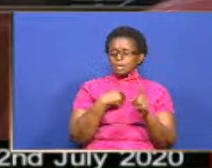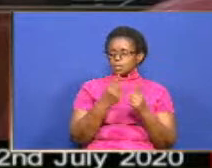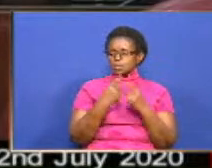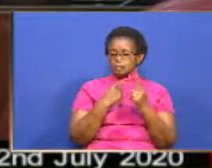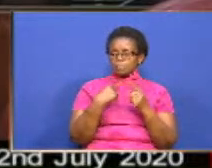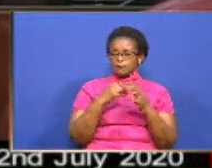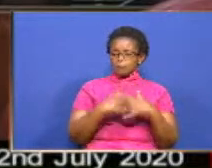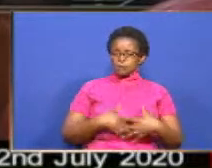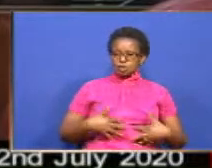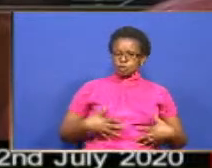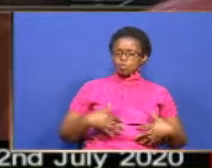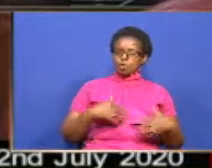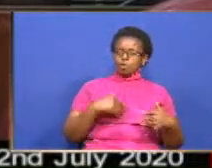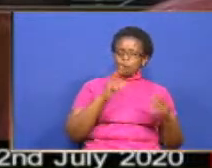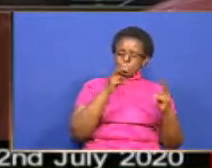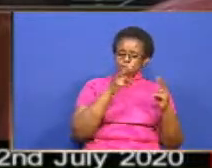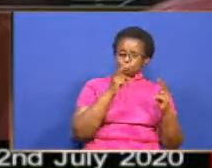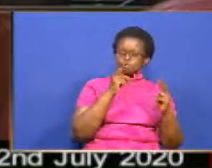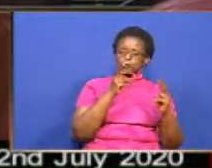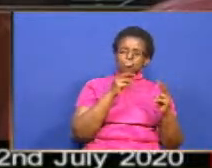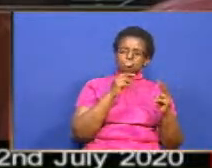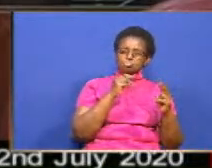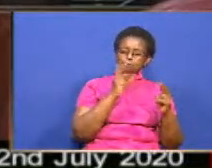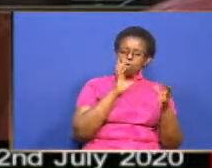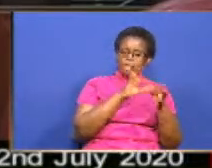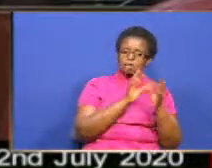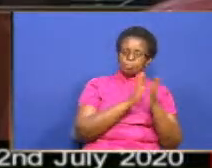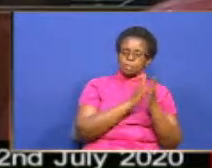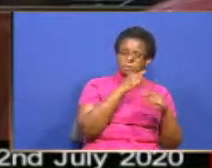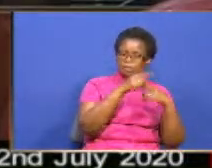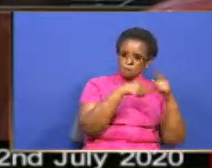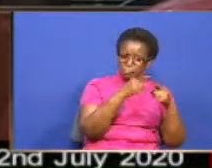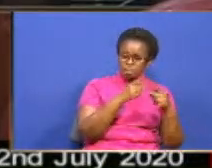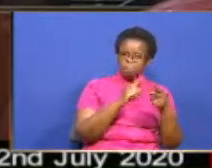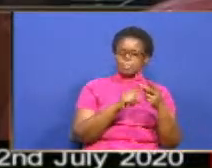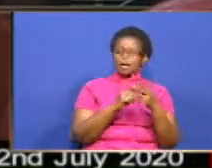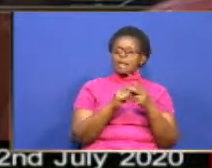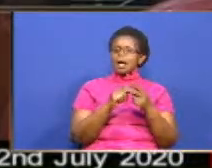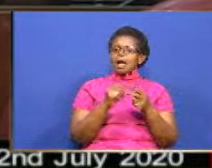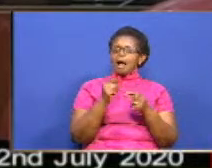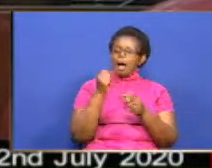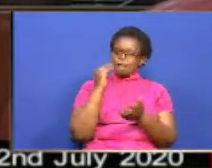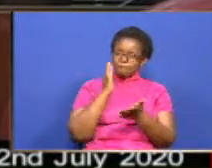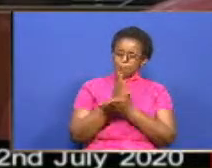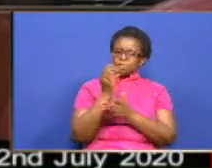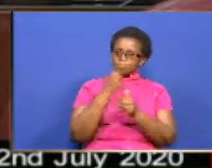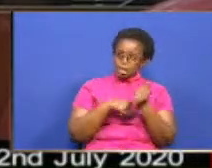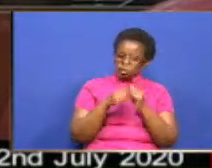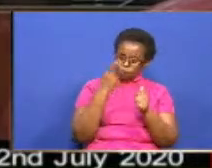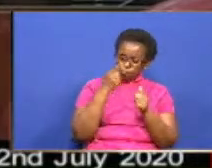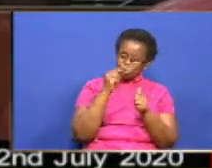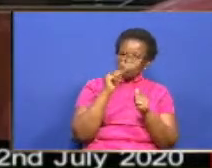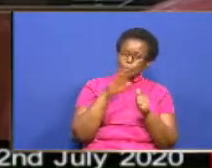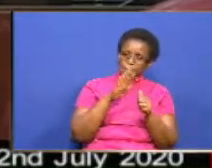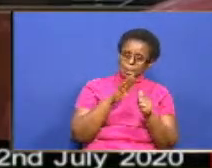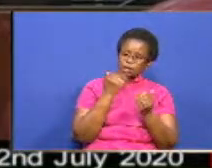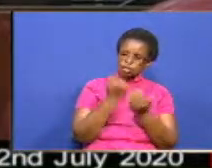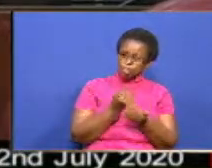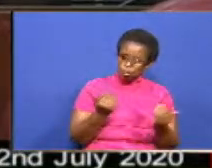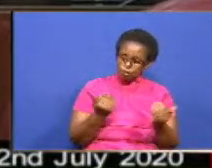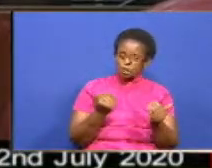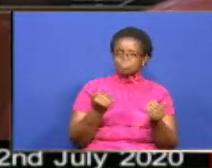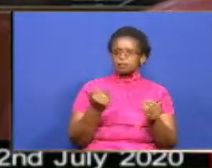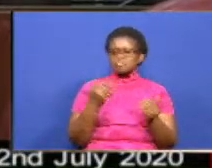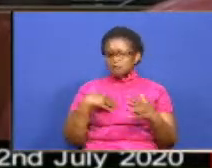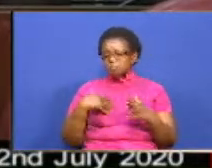terms of matters development, affirmative action for women, children, and persons with disability, voluntary